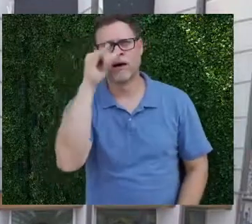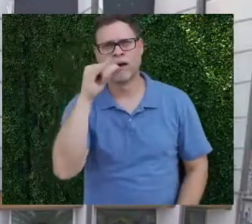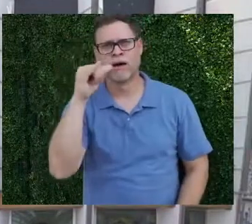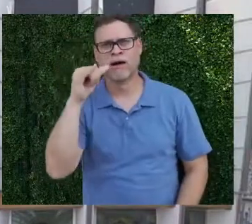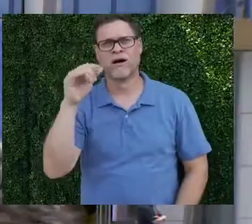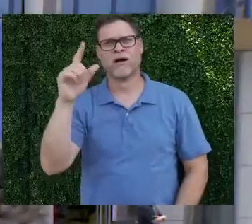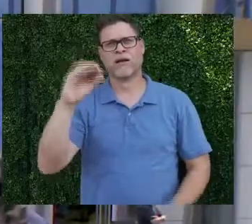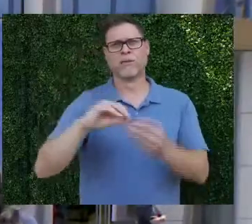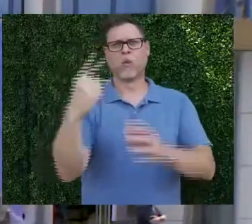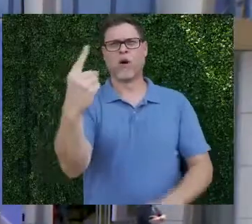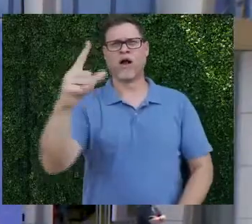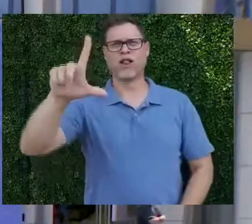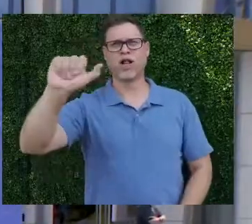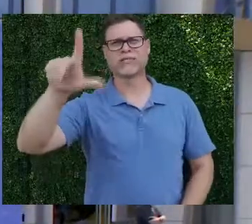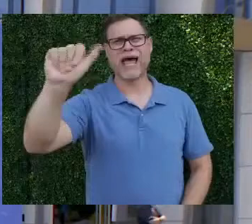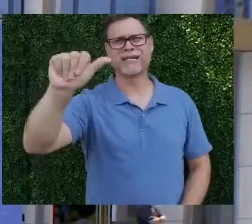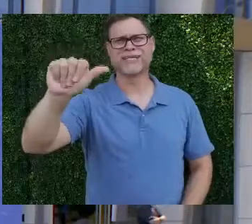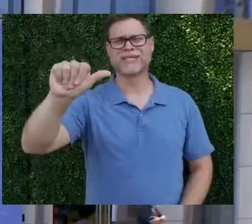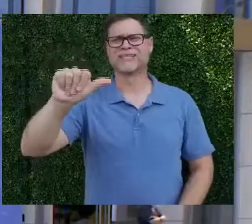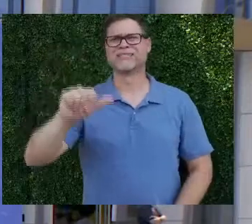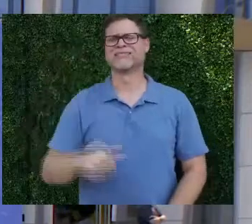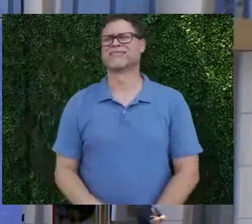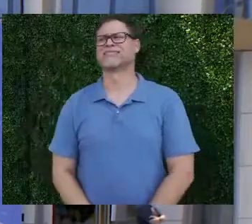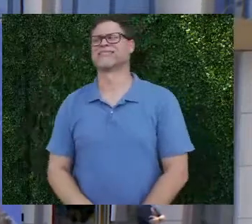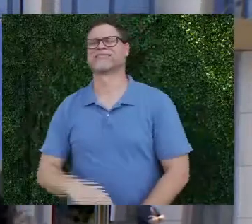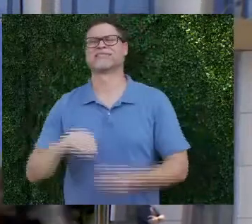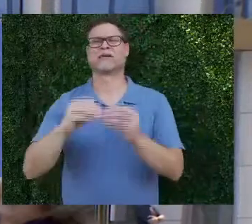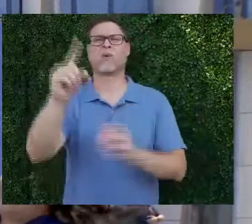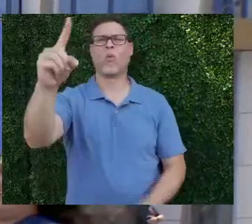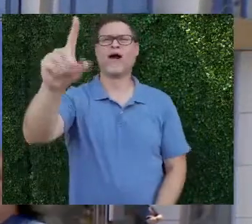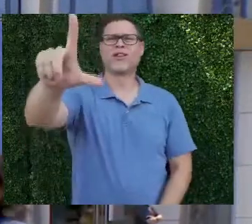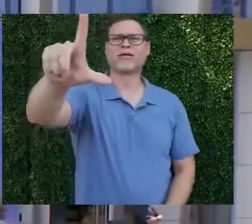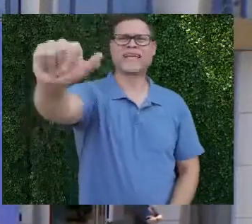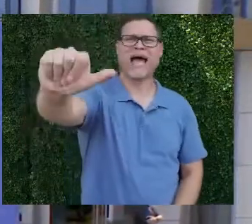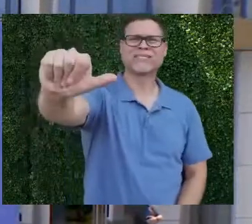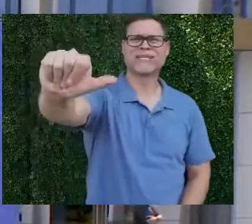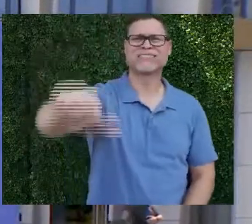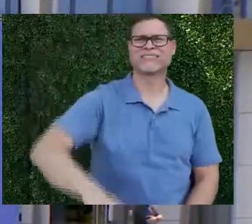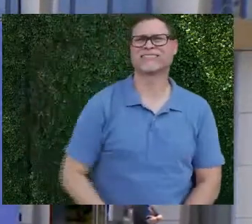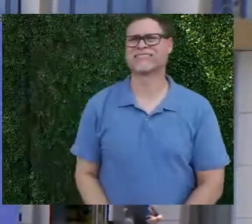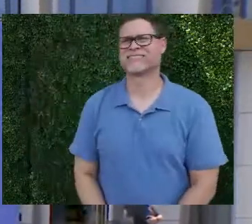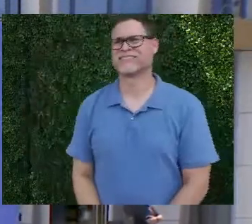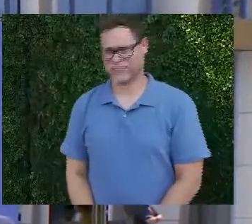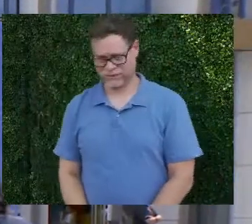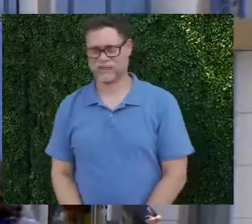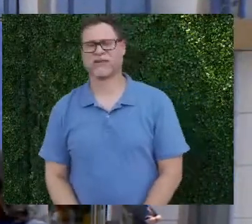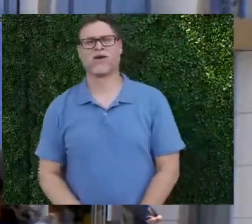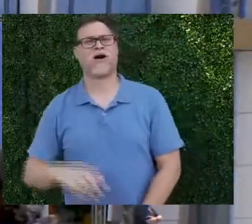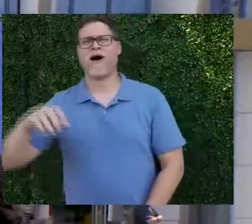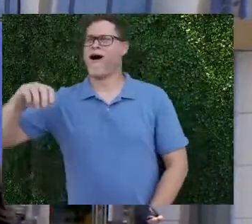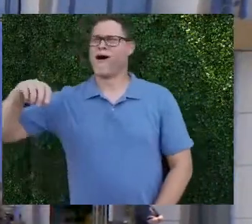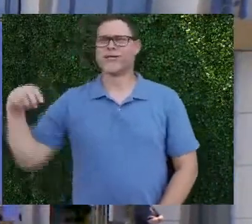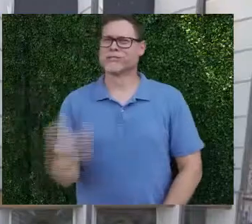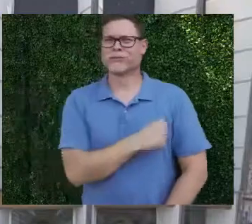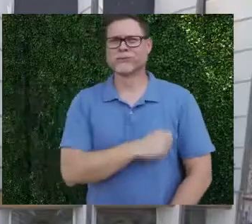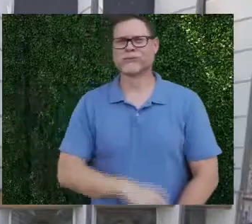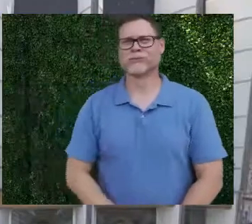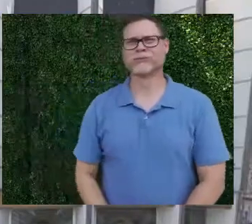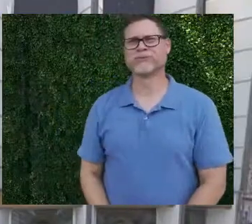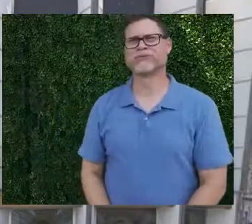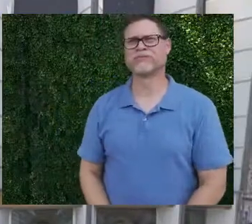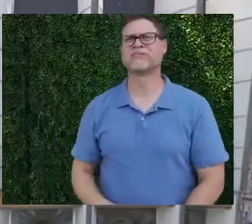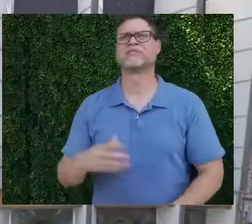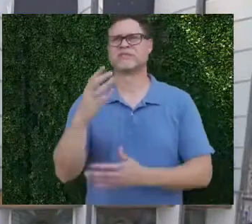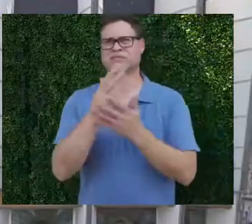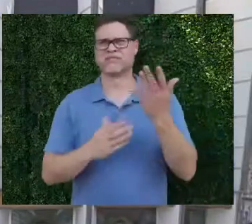oh, Angeles. Of course. Come on, LA. Number 1 is Los Angeles. Come on, LA. Of course. Oh, man. shoot. Now,